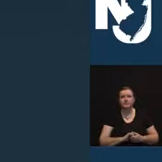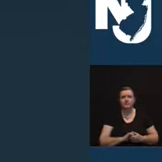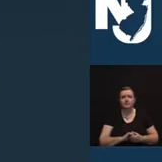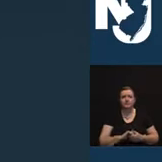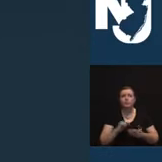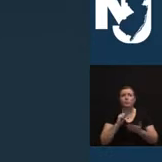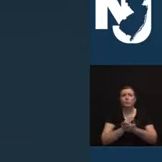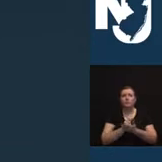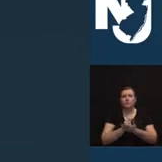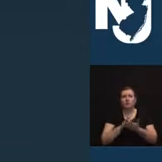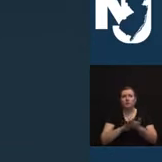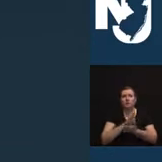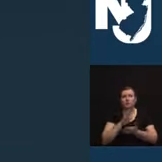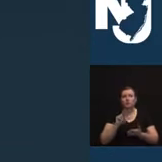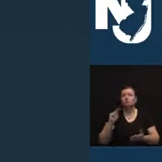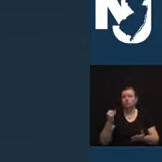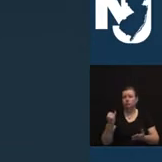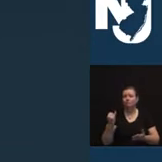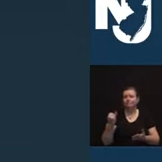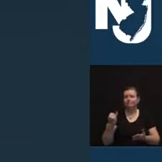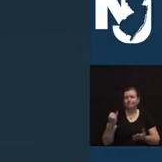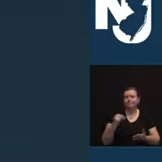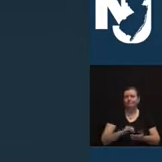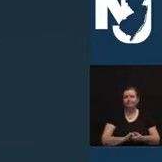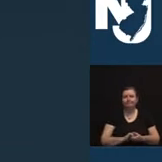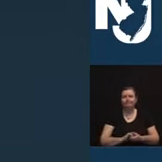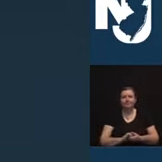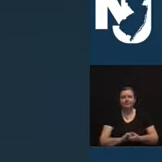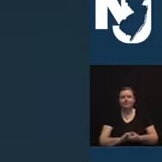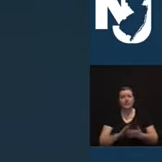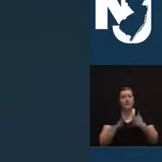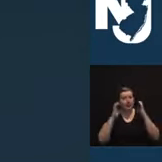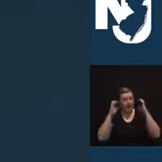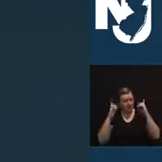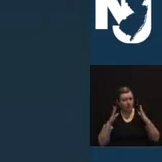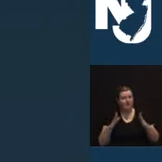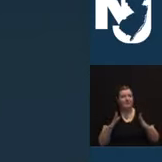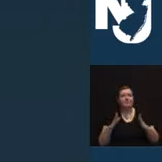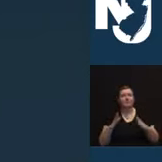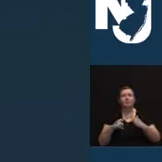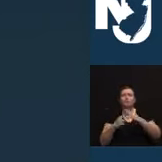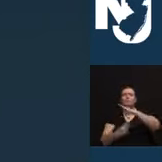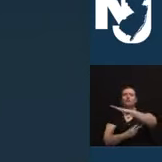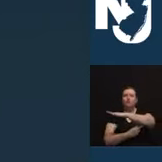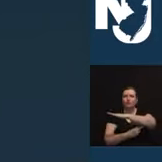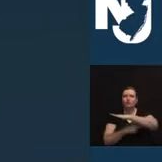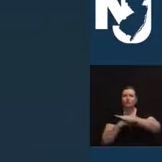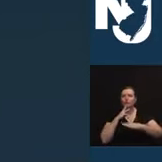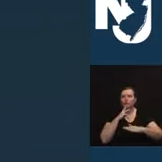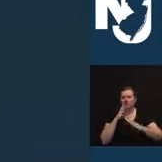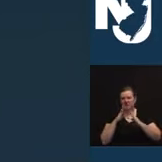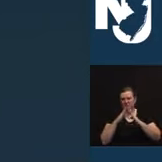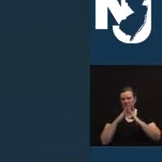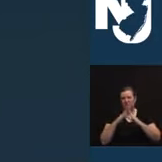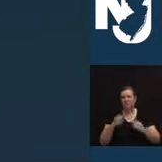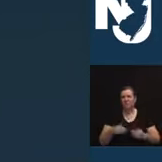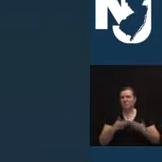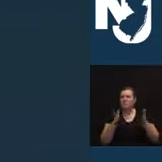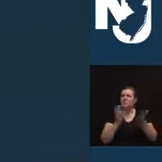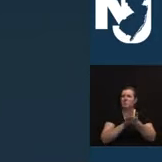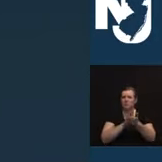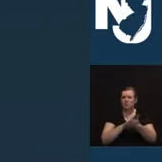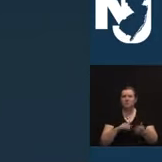became a respected and beloved educator in the Bridgewater Raritan Public Schools, teaching 4th and 5th grades across a